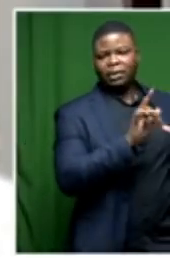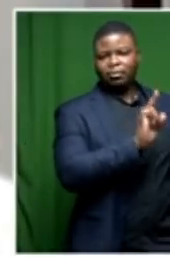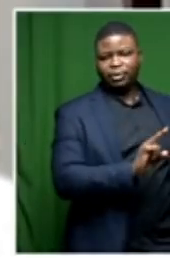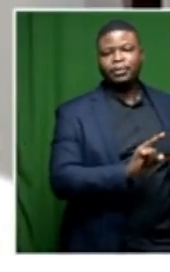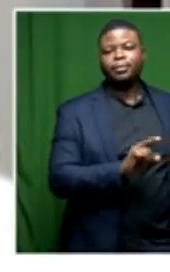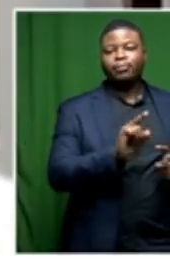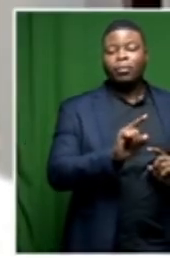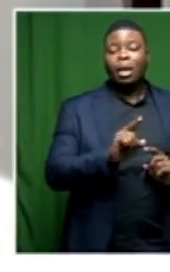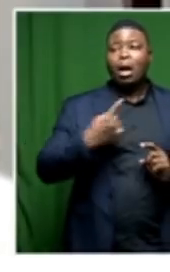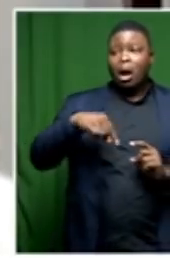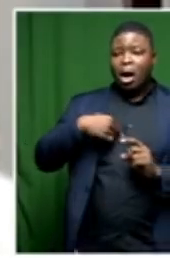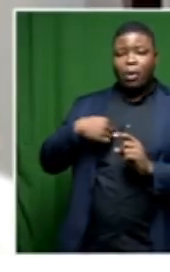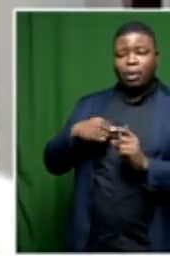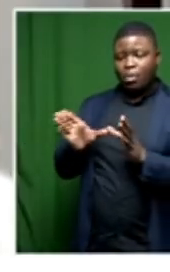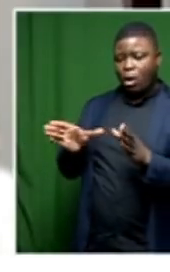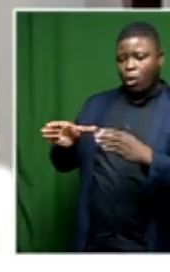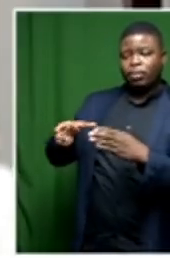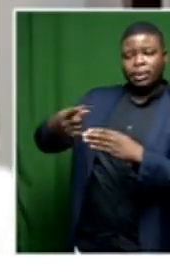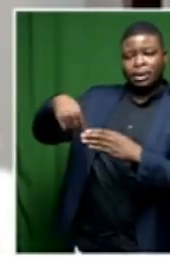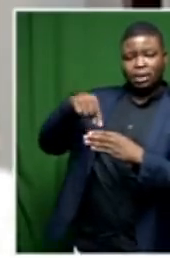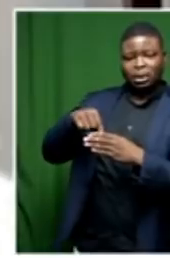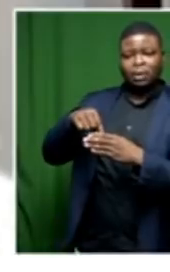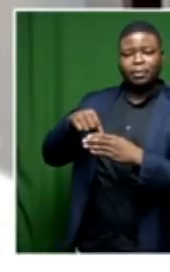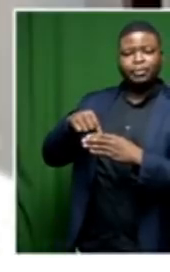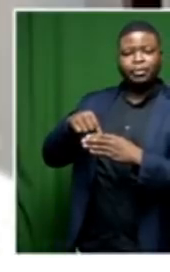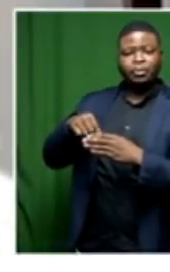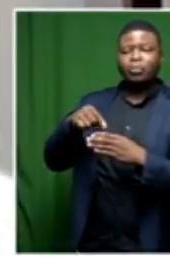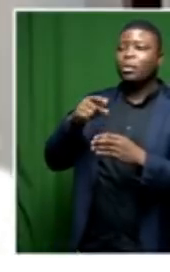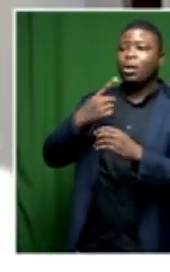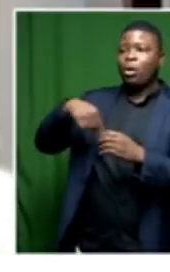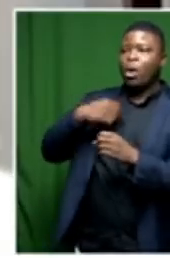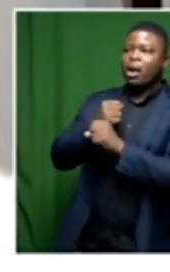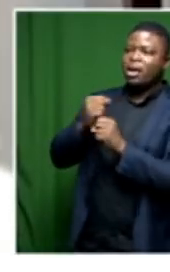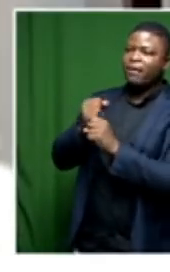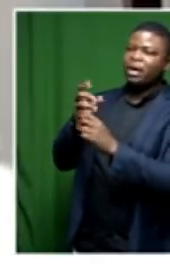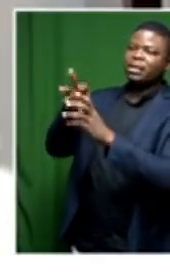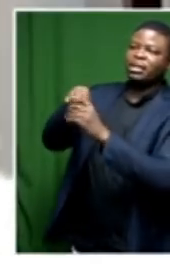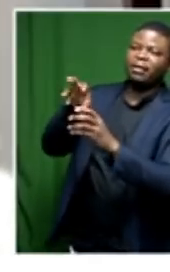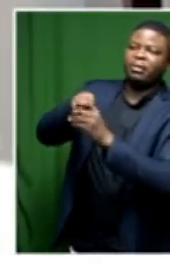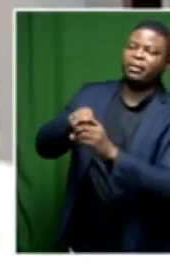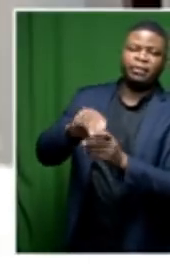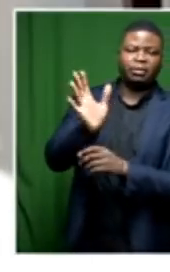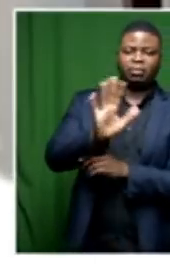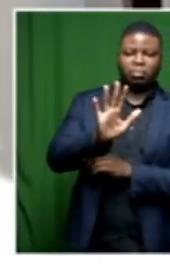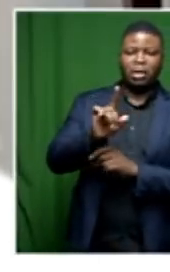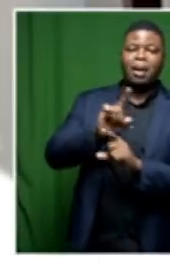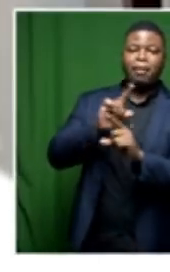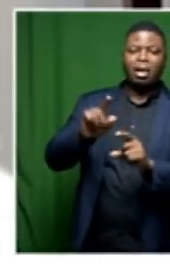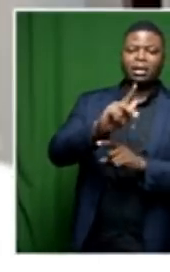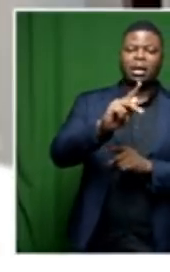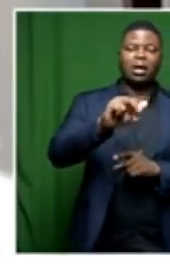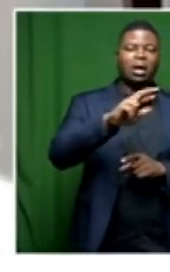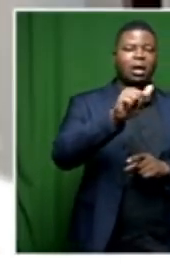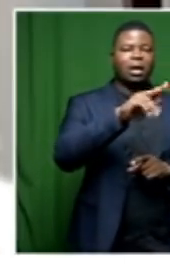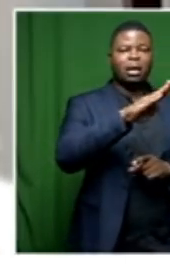to our committee, and we therefore have not interfered with them, but considered only what Honorable Kharibe brought to